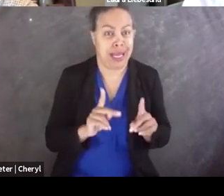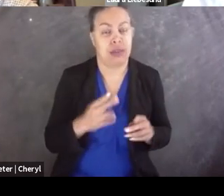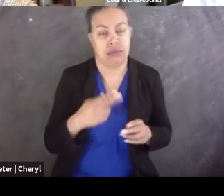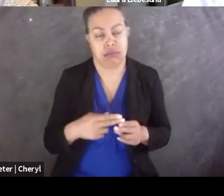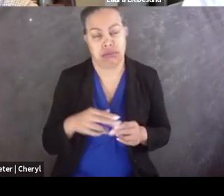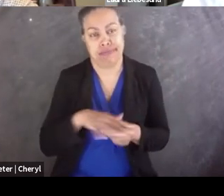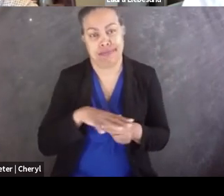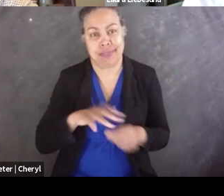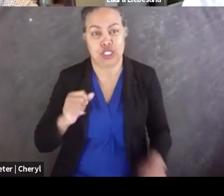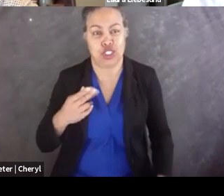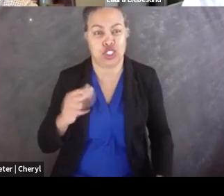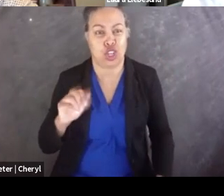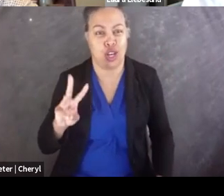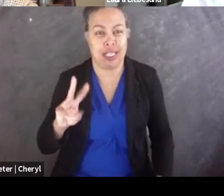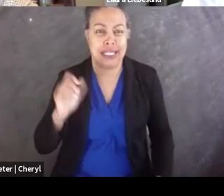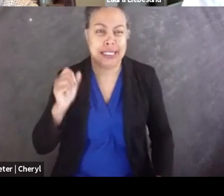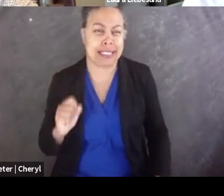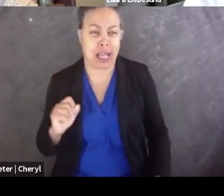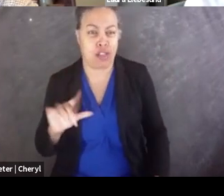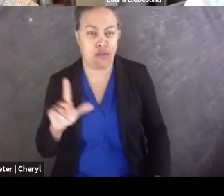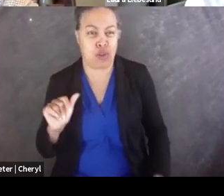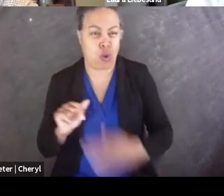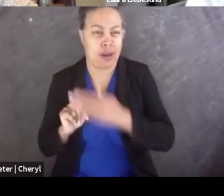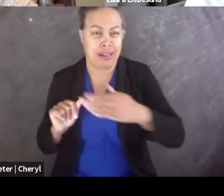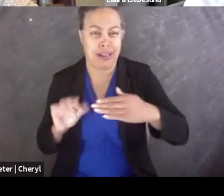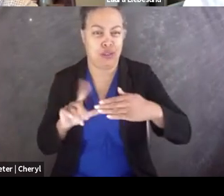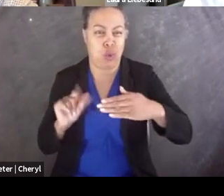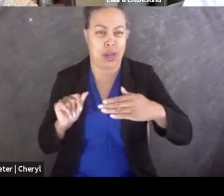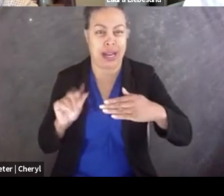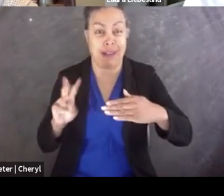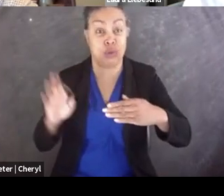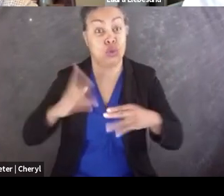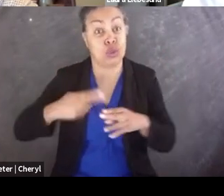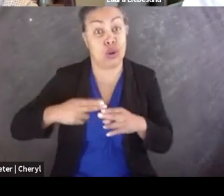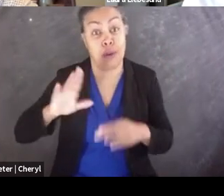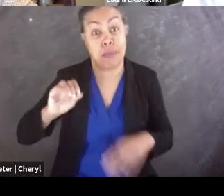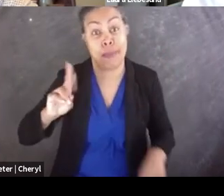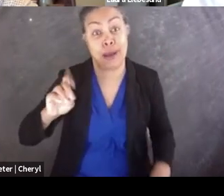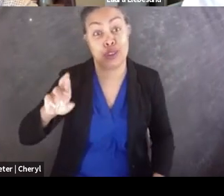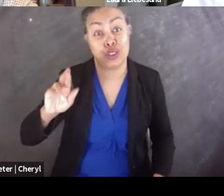Shaw, south of Florida Avenue, which was originally Boundary Street.